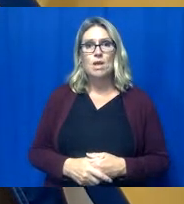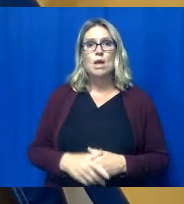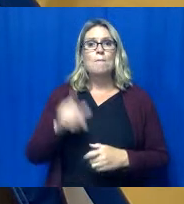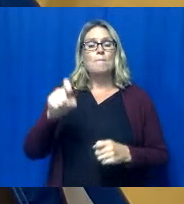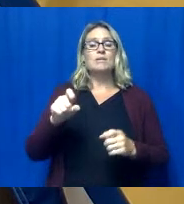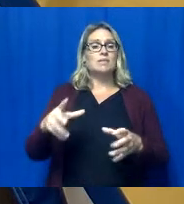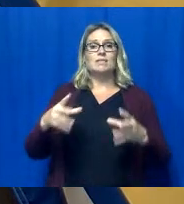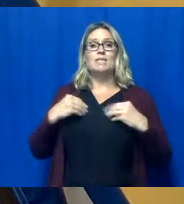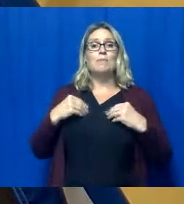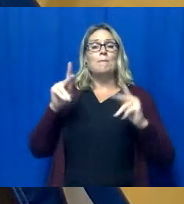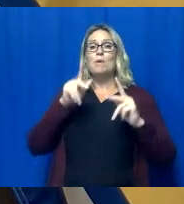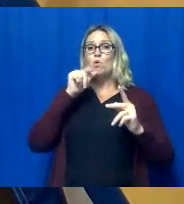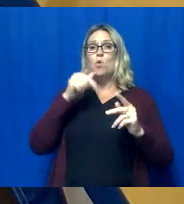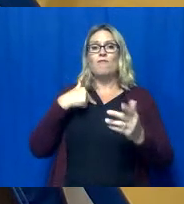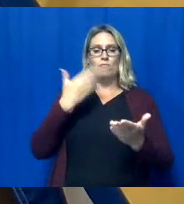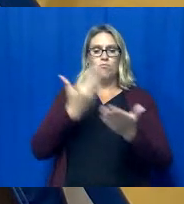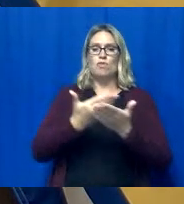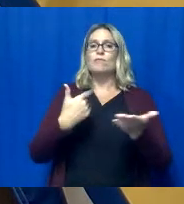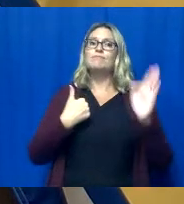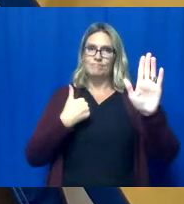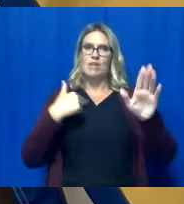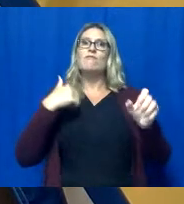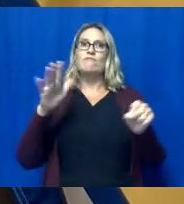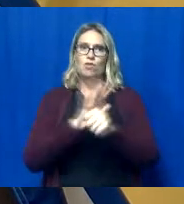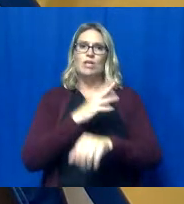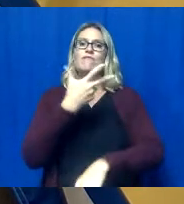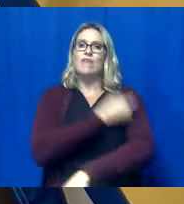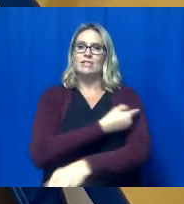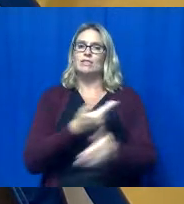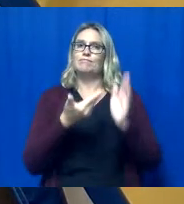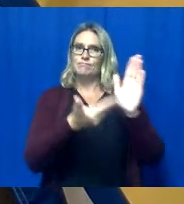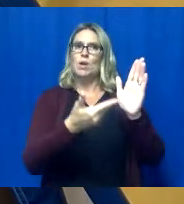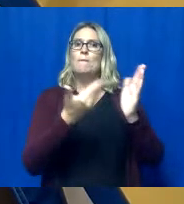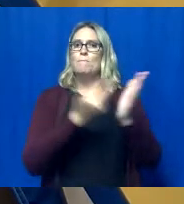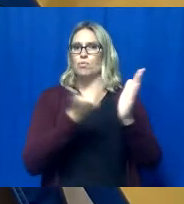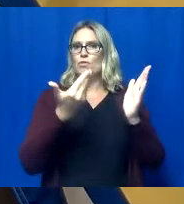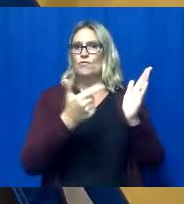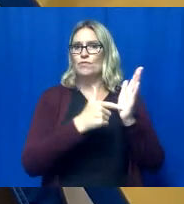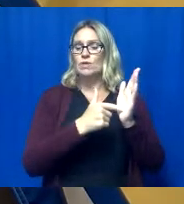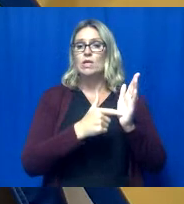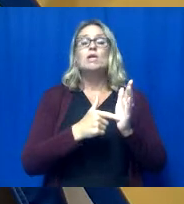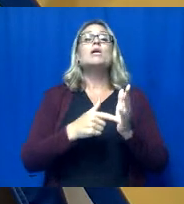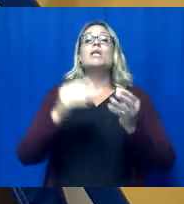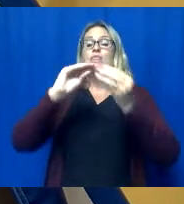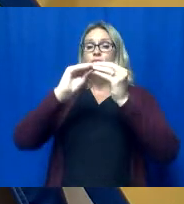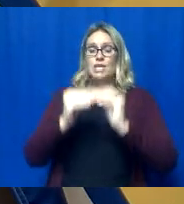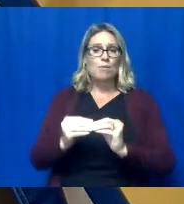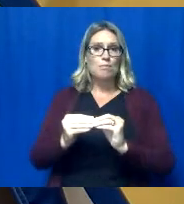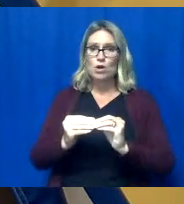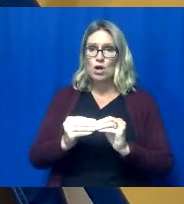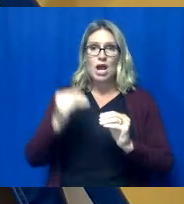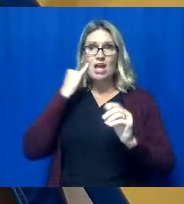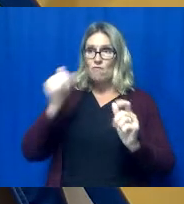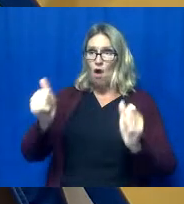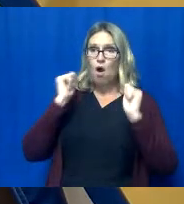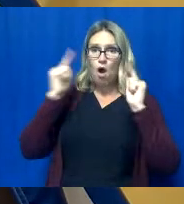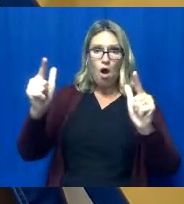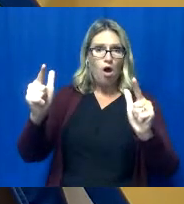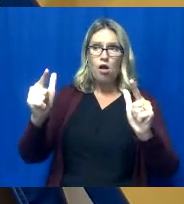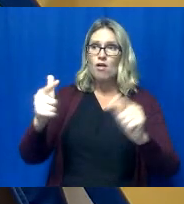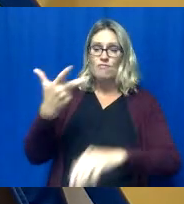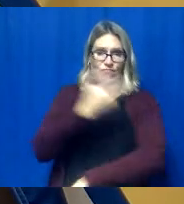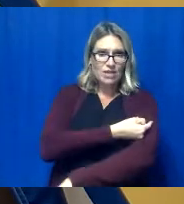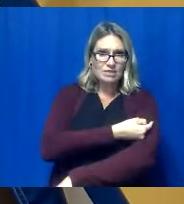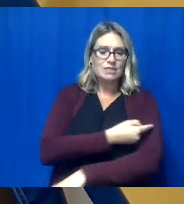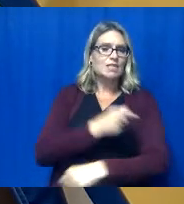who provide proof of full vaccination. So capacity is not a problem when you have full vaccination, and so this